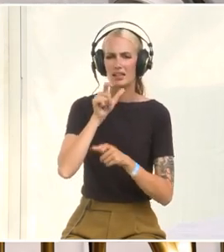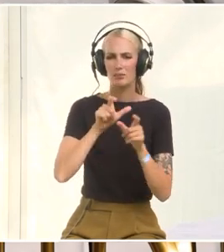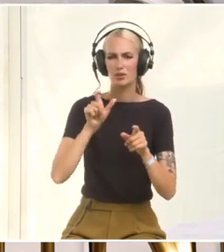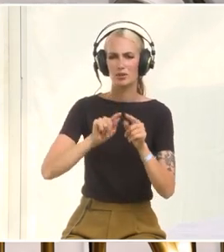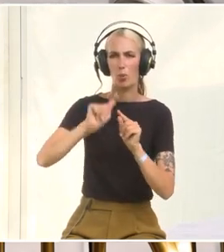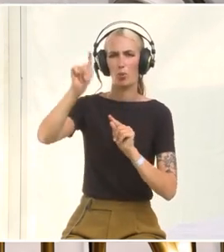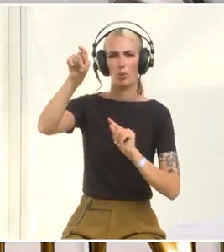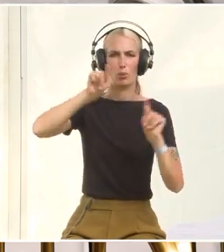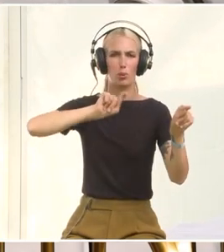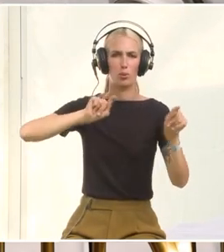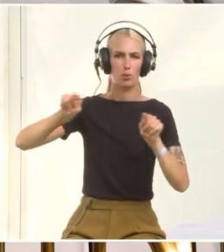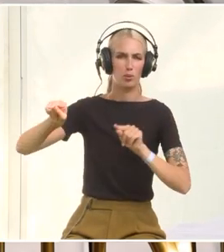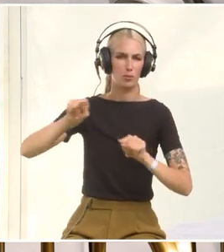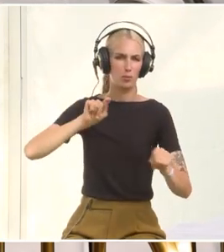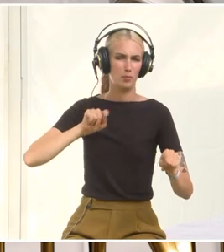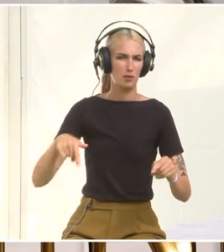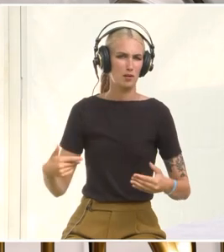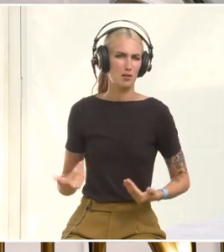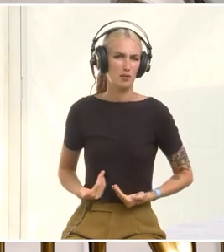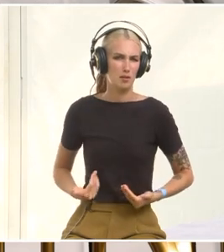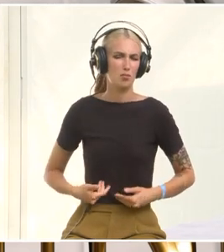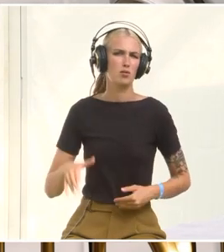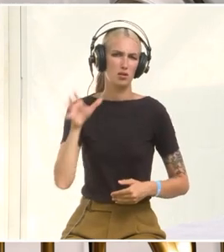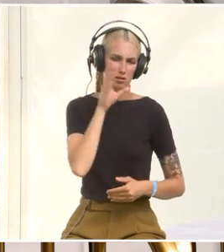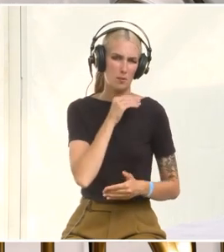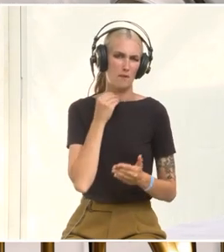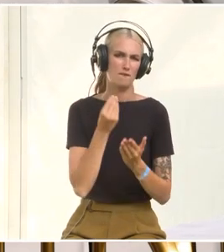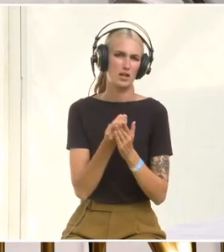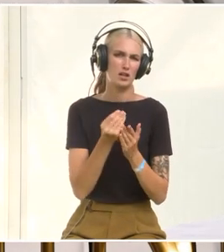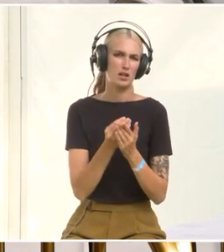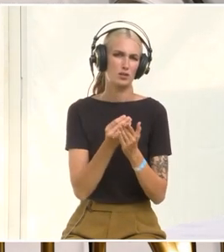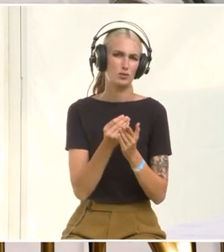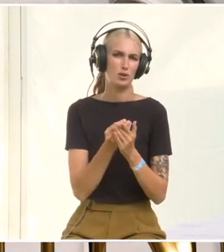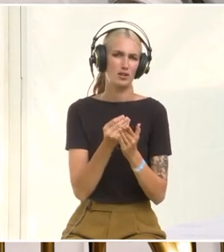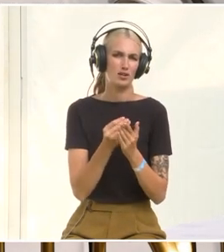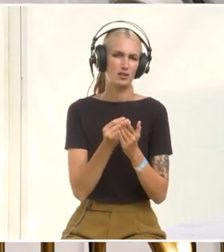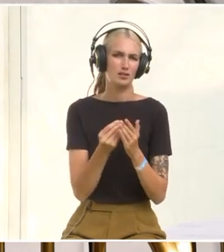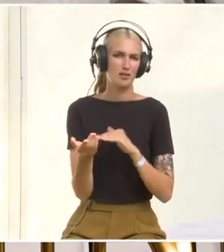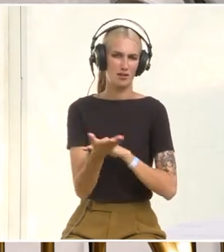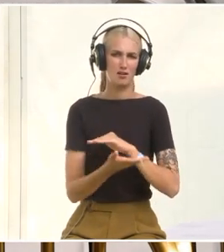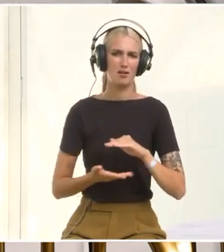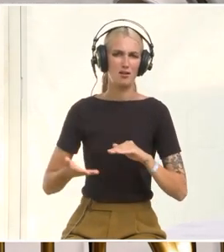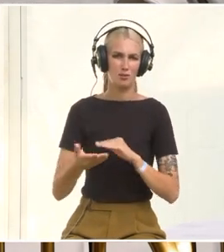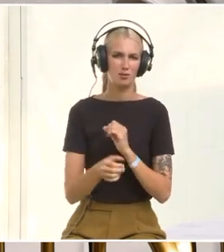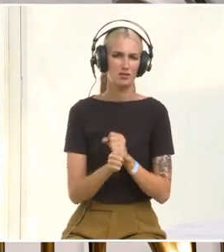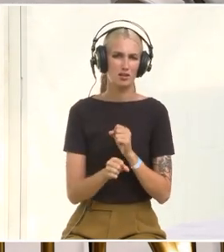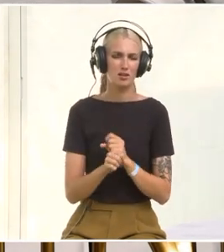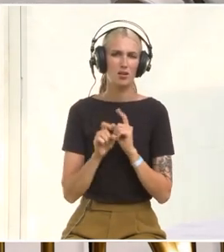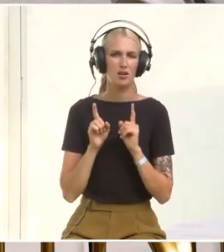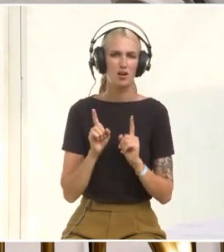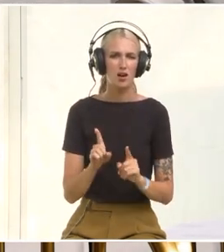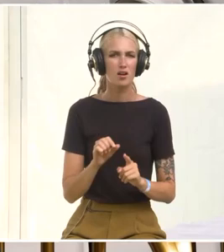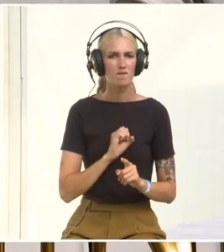you can create this kind of value chains. And I think in that sense, there are possibilities. But I think there is needed state's